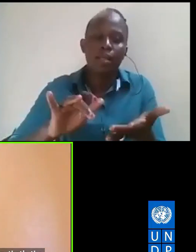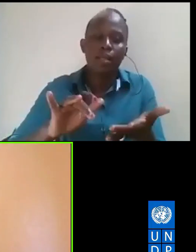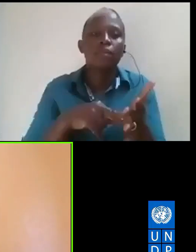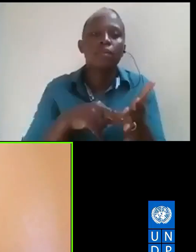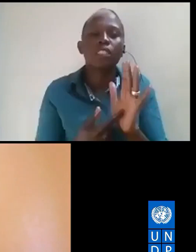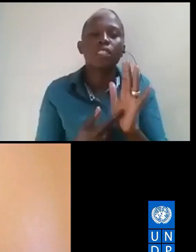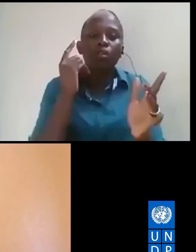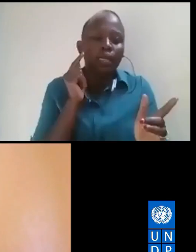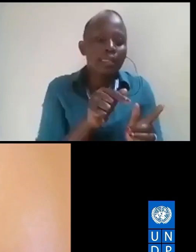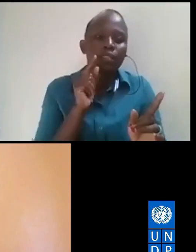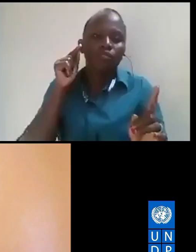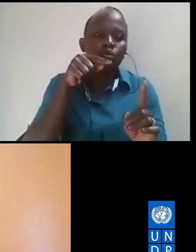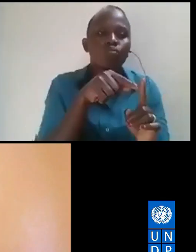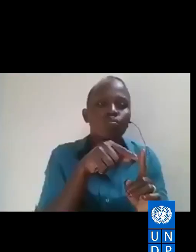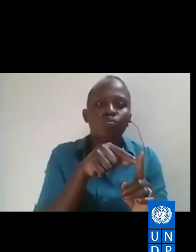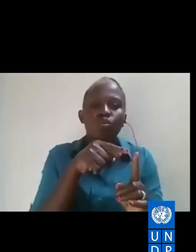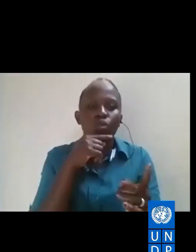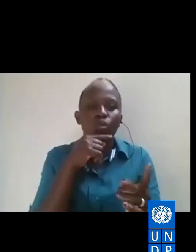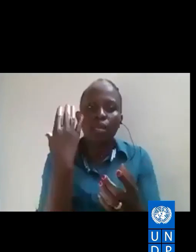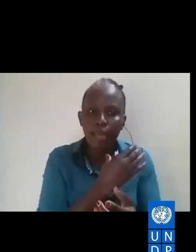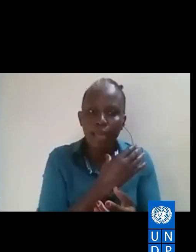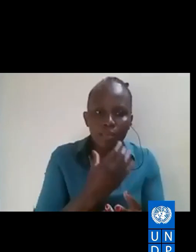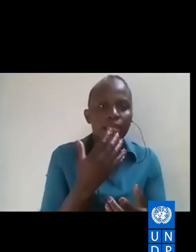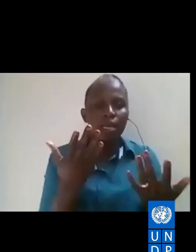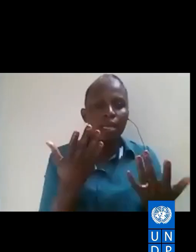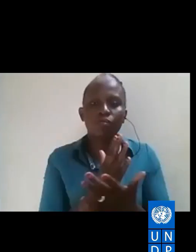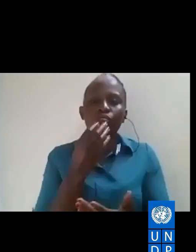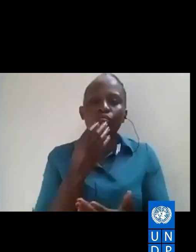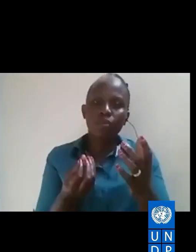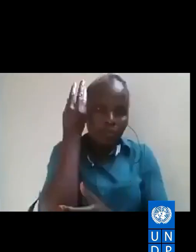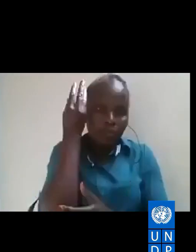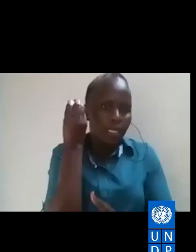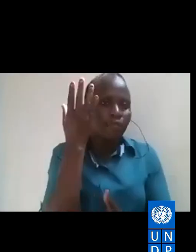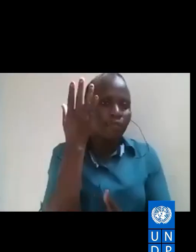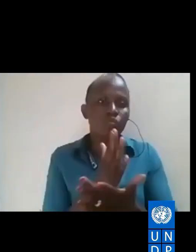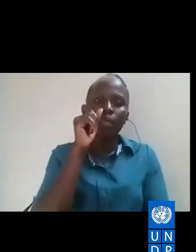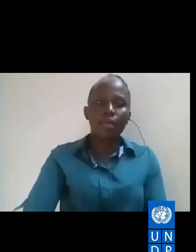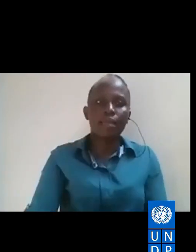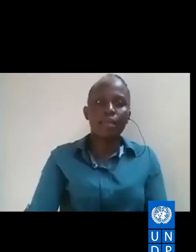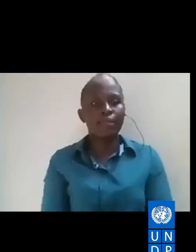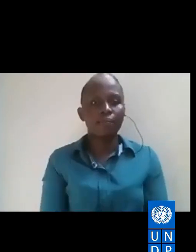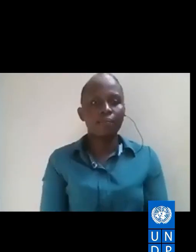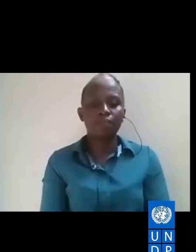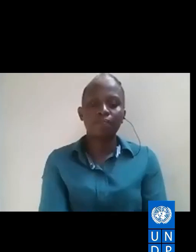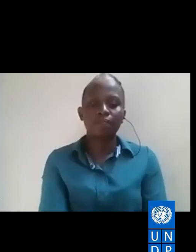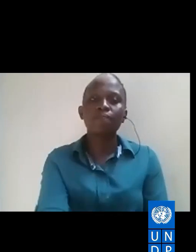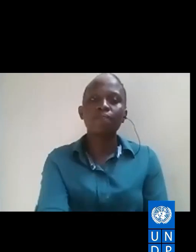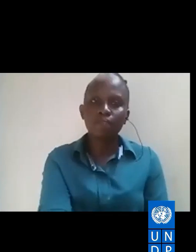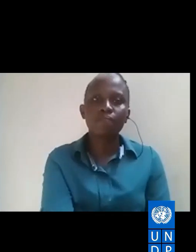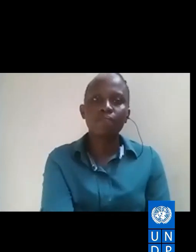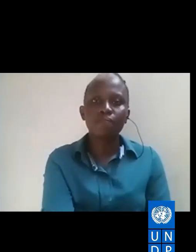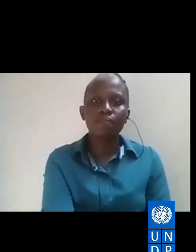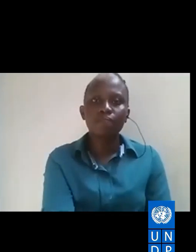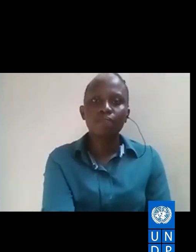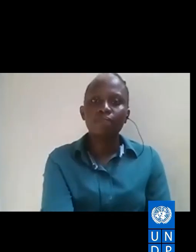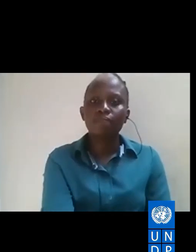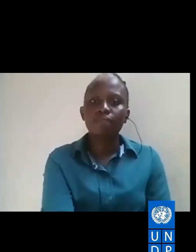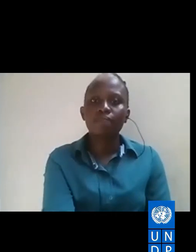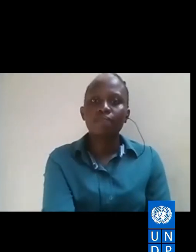using technology because we could as well play almost outside, you know? So it doesn't belong in ICT per se, it belongs in the creative space. But I wouldn't worry about